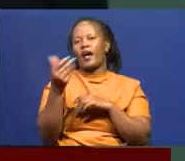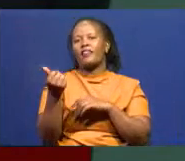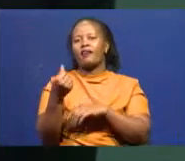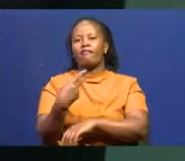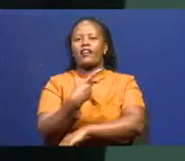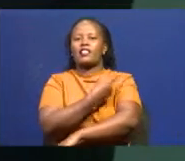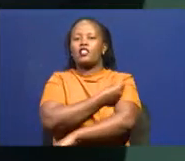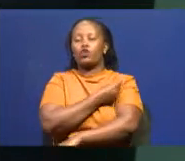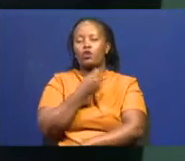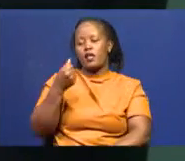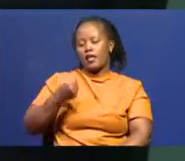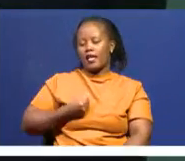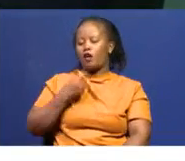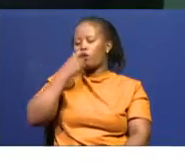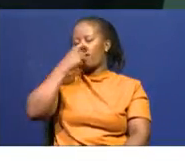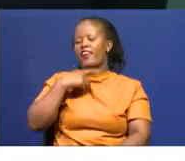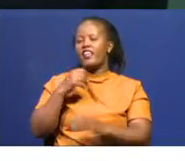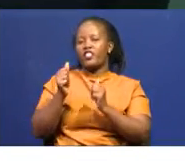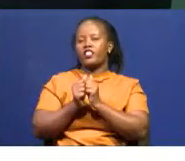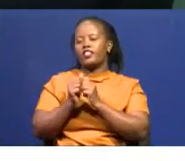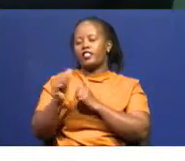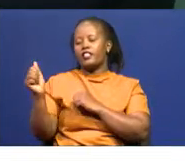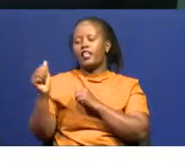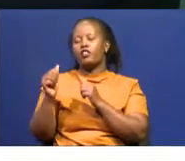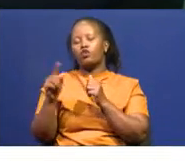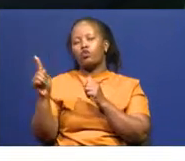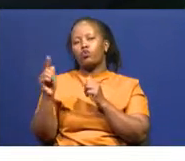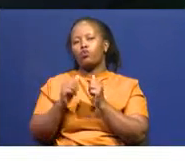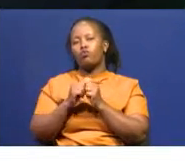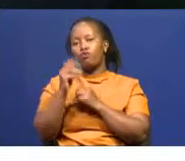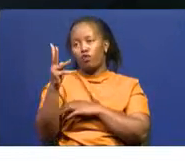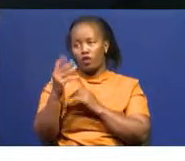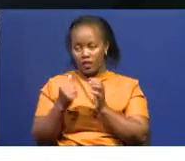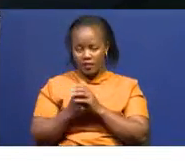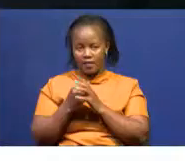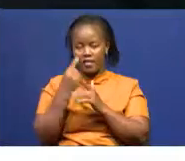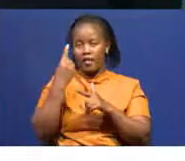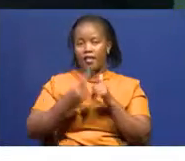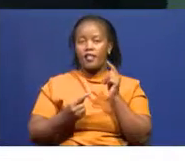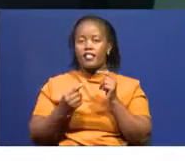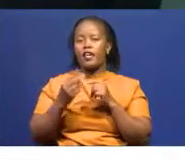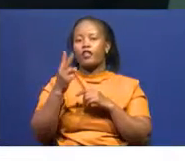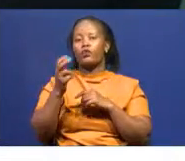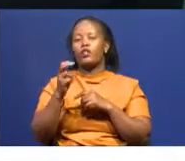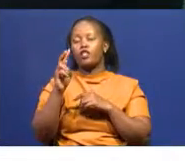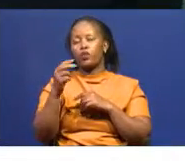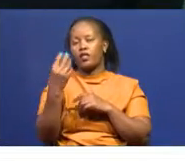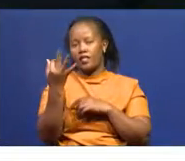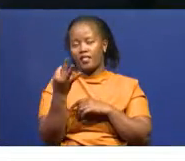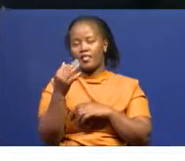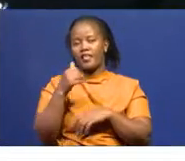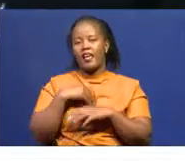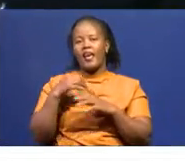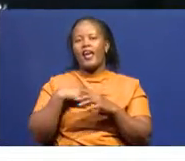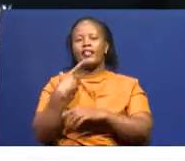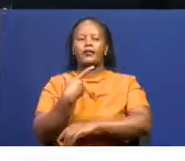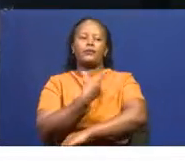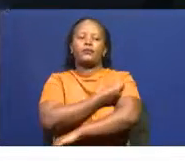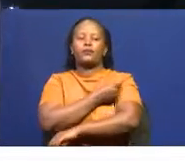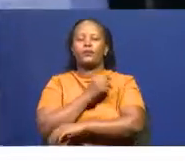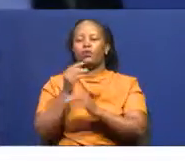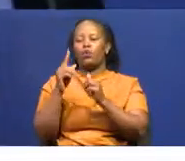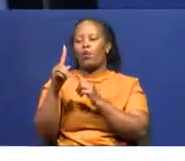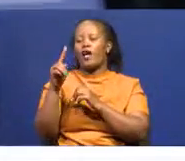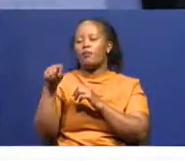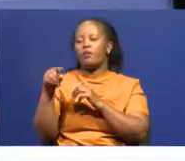for girls aged 10 to 14, as of 2023, we had screened around 1.9. The target was